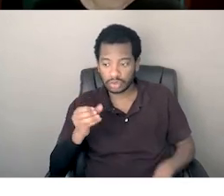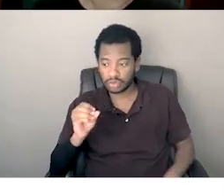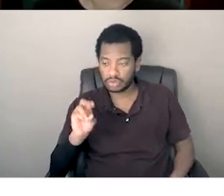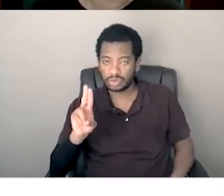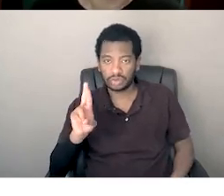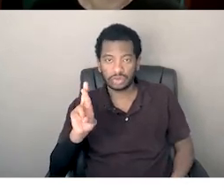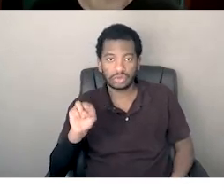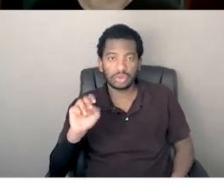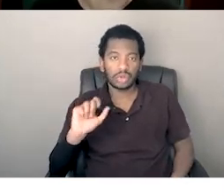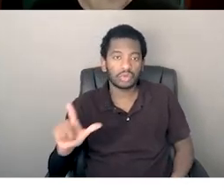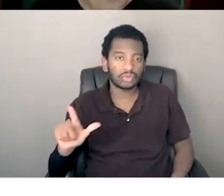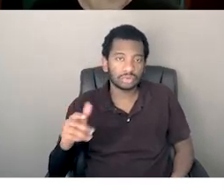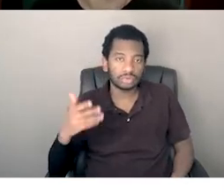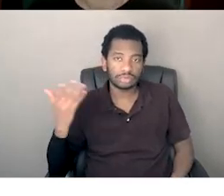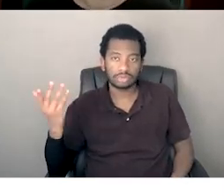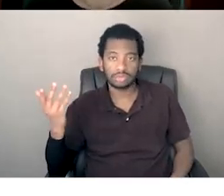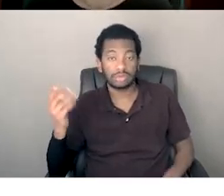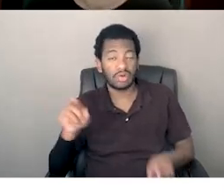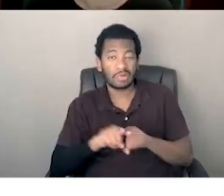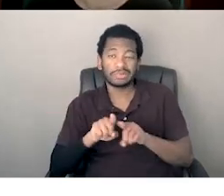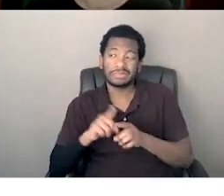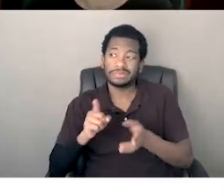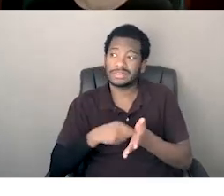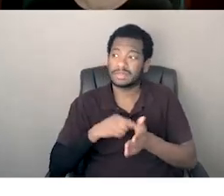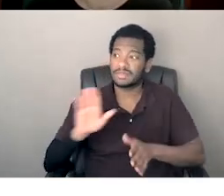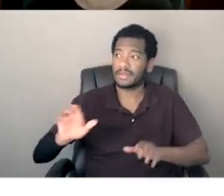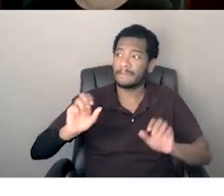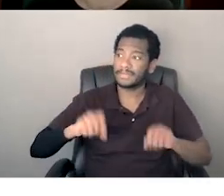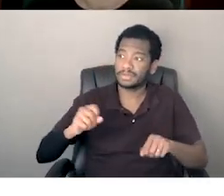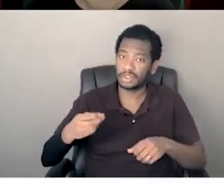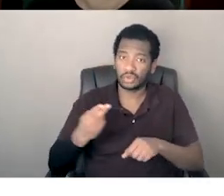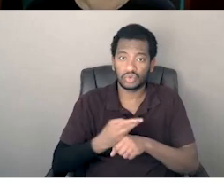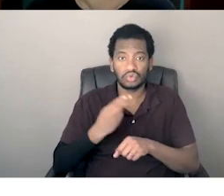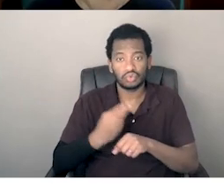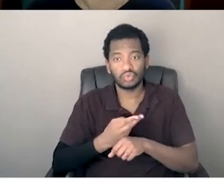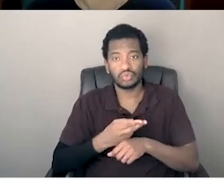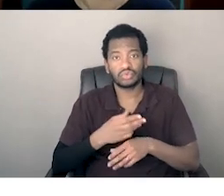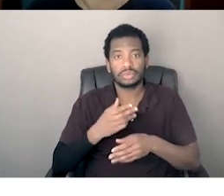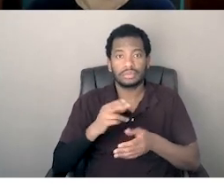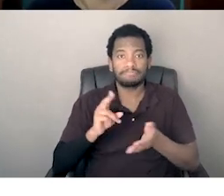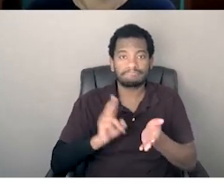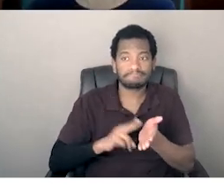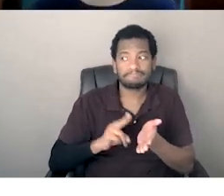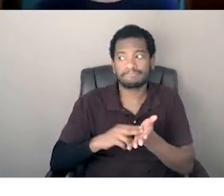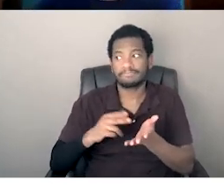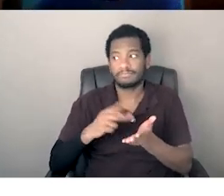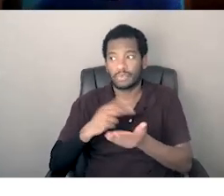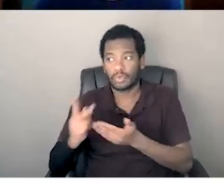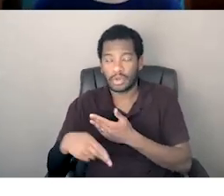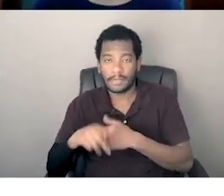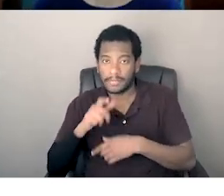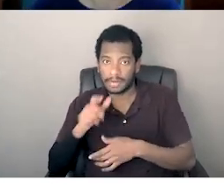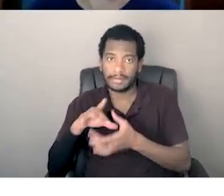sometimes people's ability to execute a program or a contract doesn't necessarily have to do with their ability